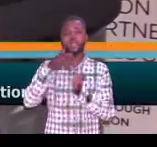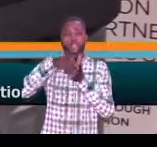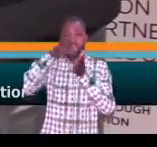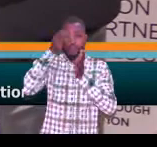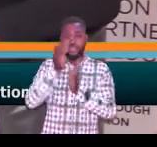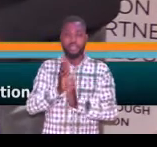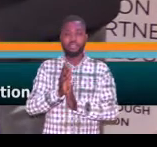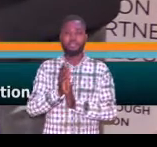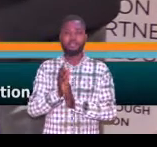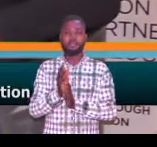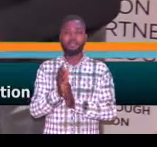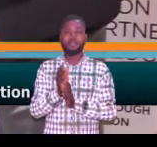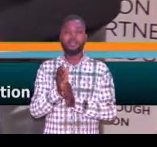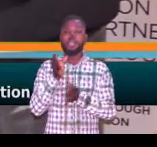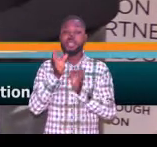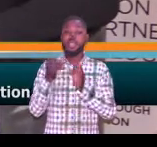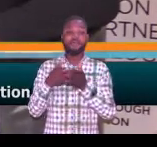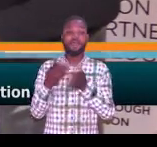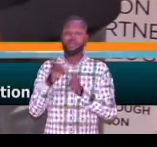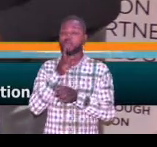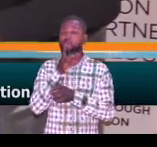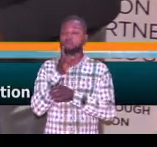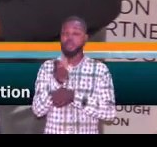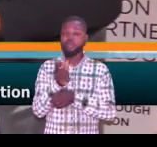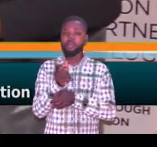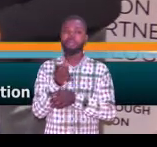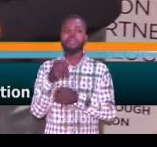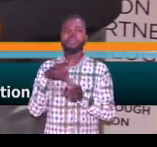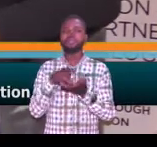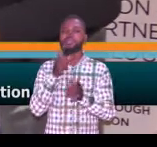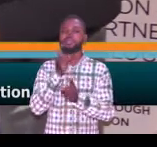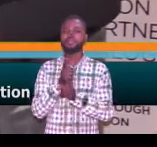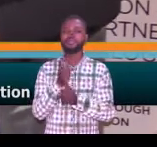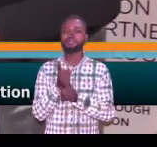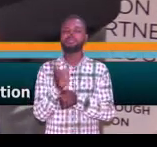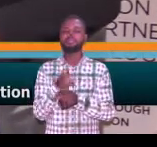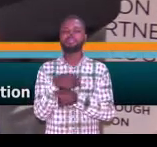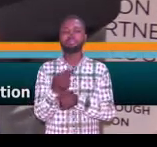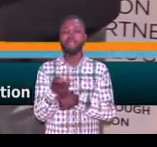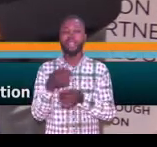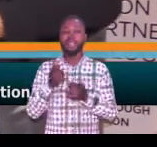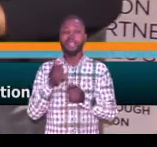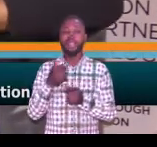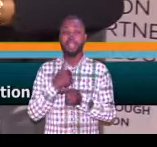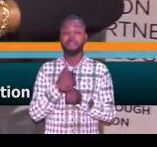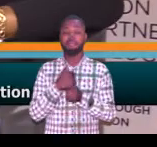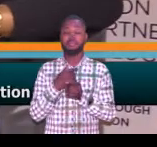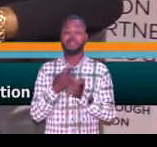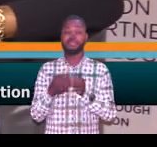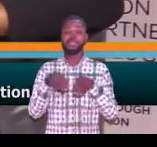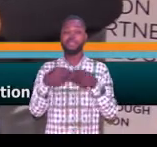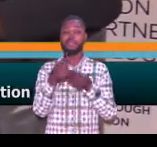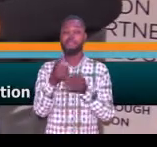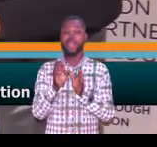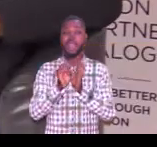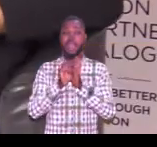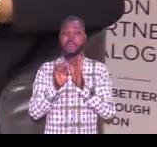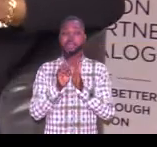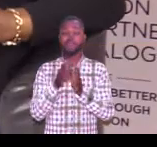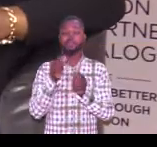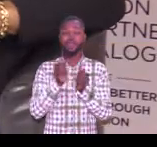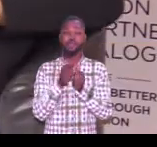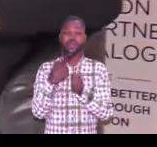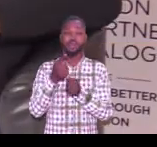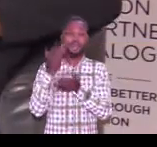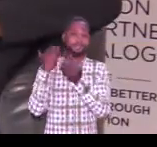students. If it doesn't, then it is just a theory. And let me illustrate with